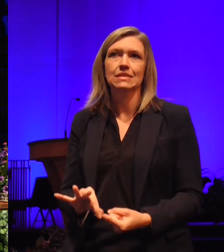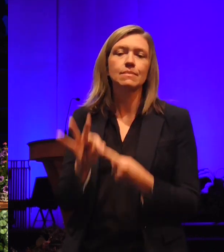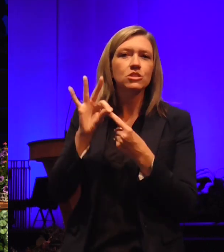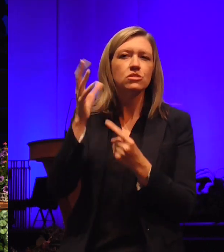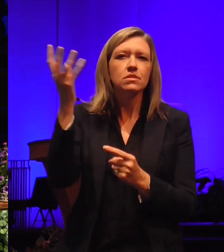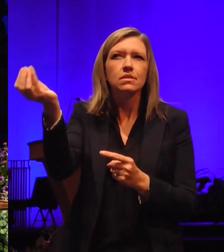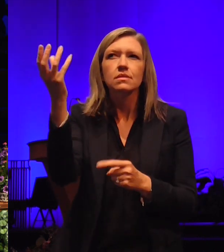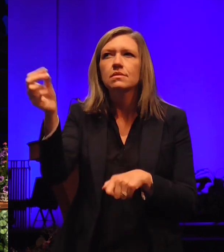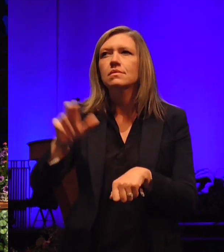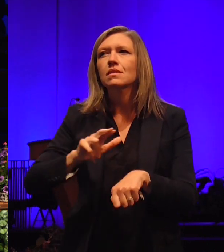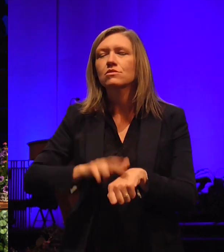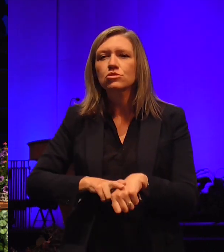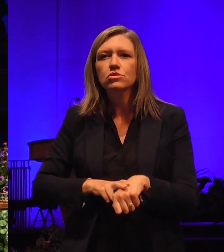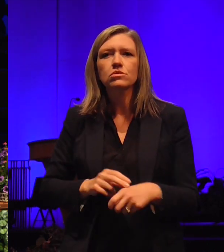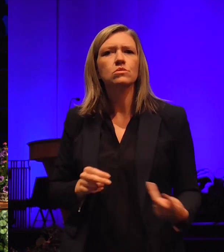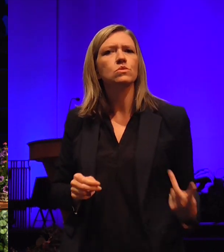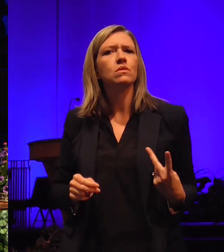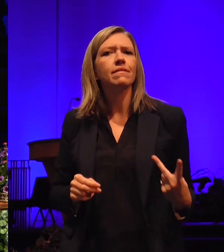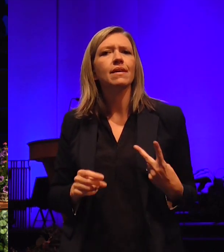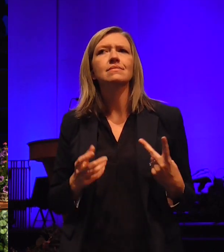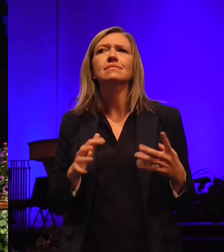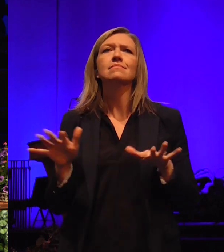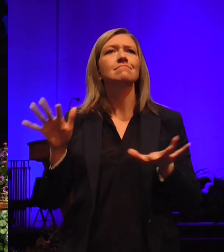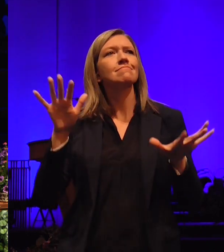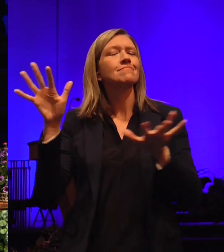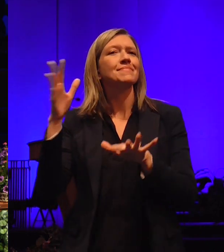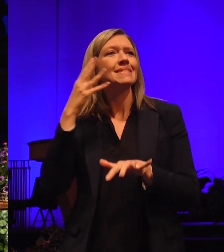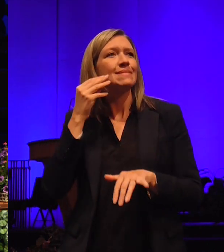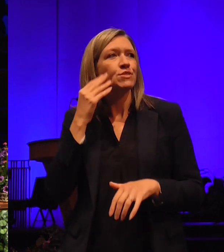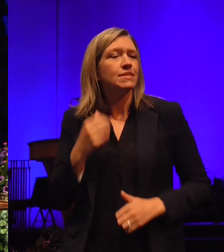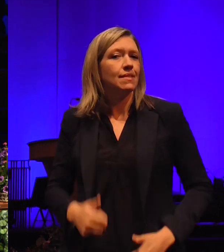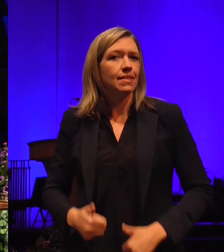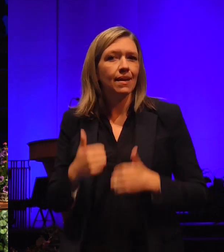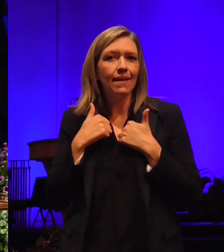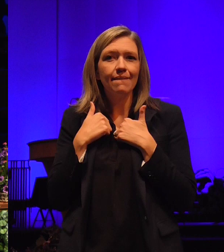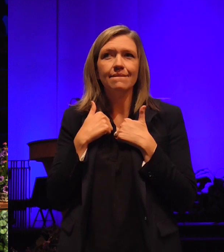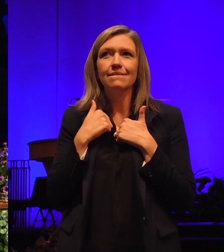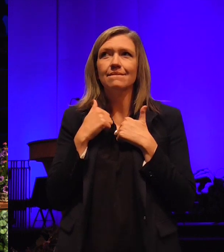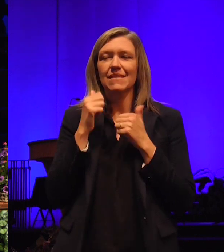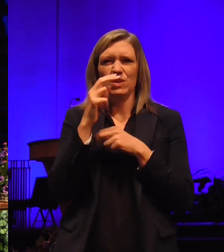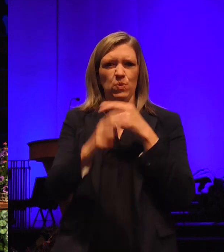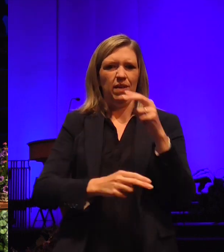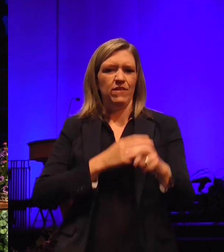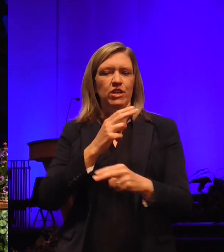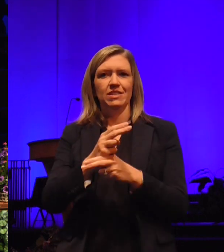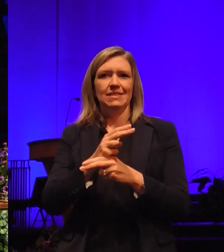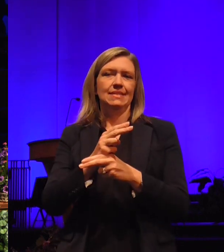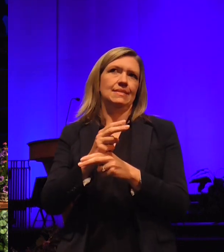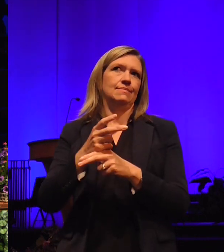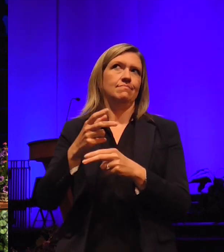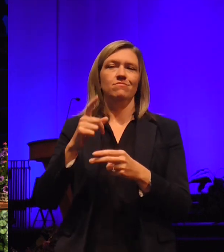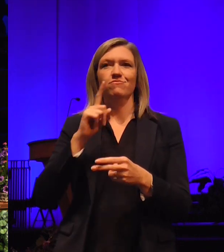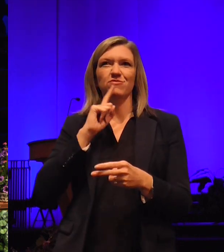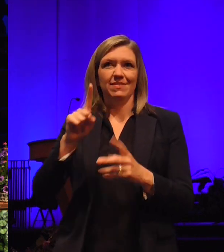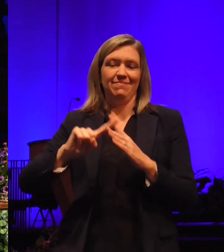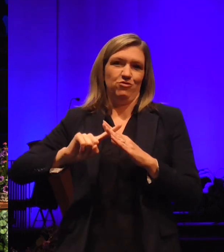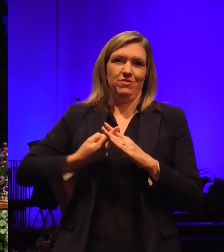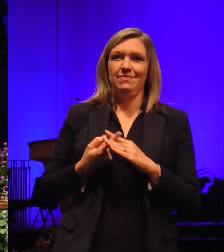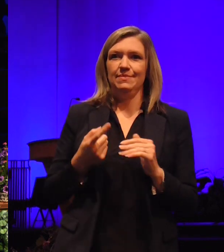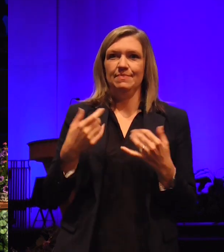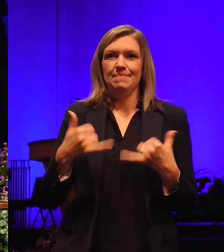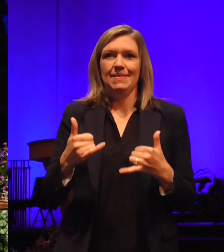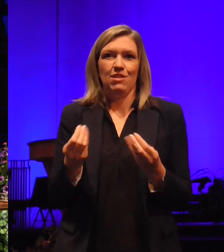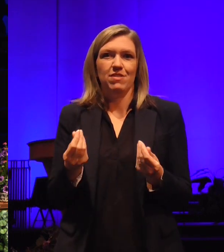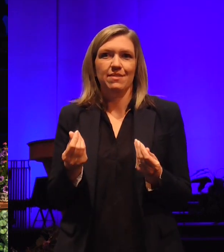nature. We're out experiencing life in the universe's primordial playground, you know,